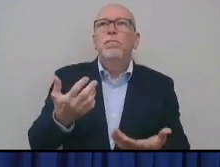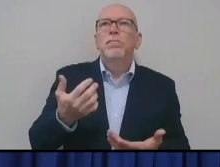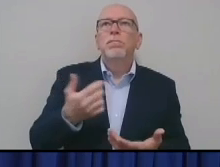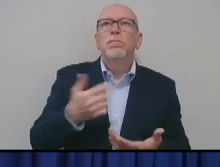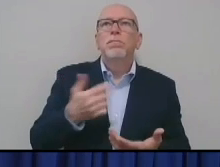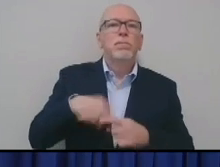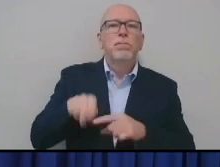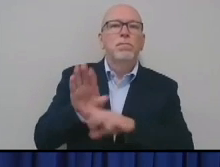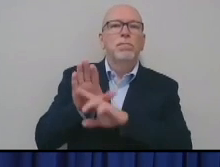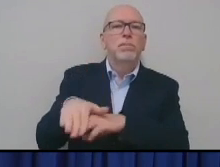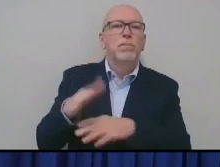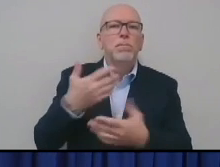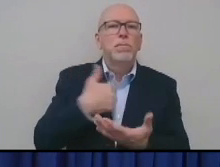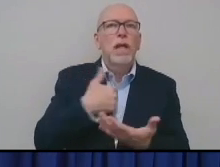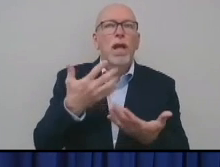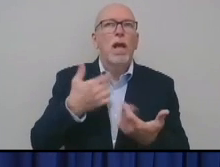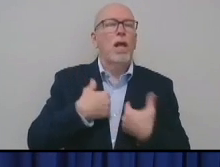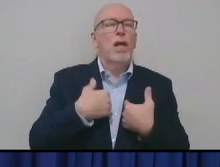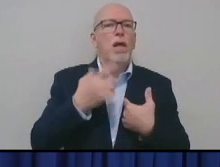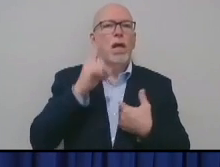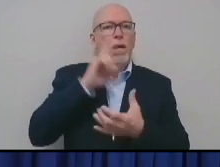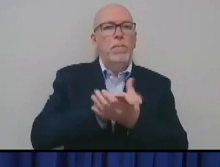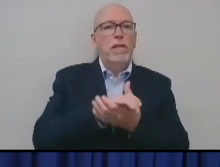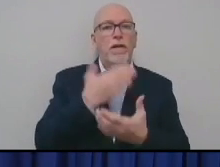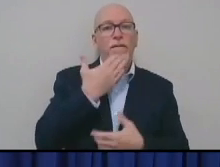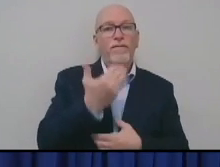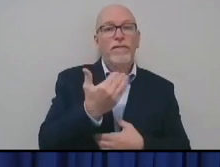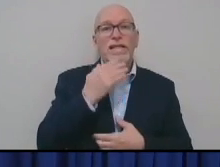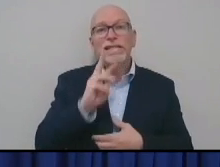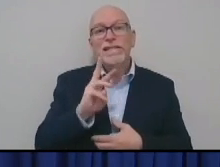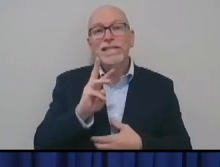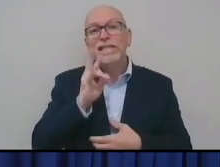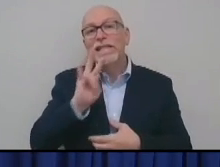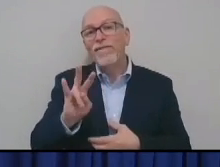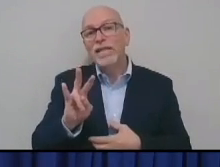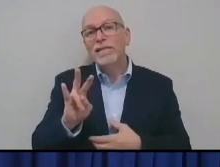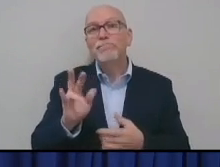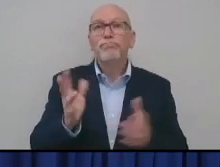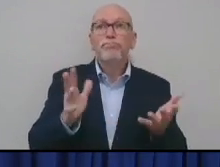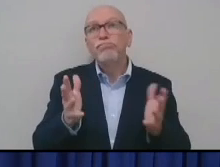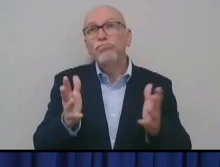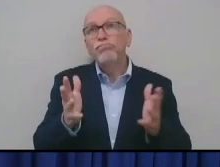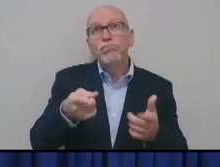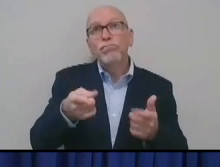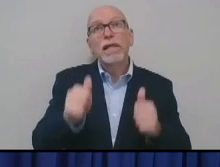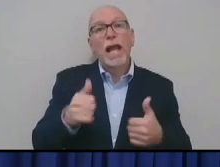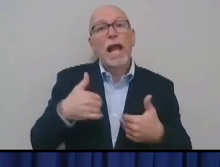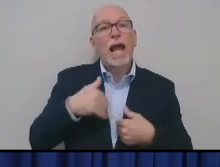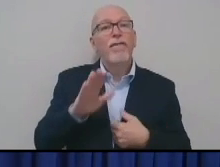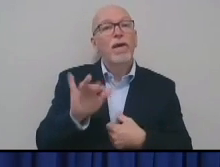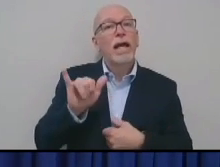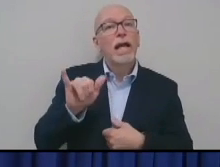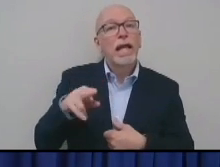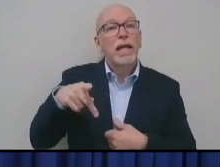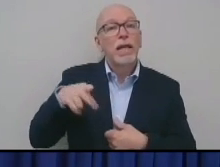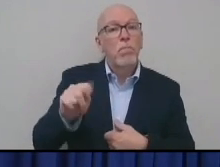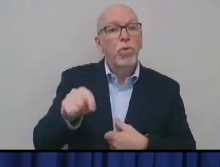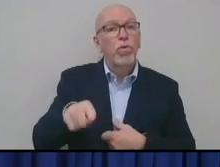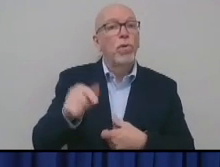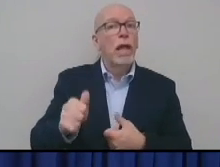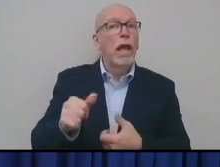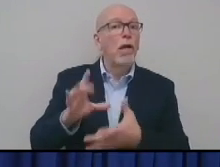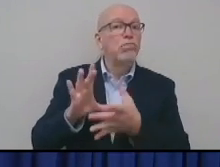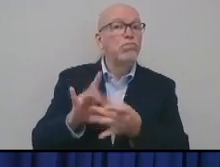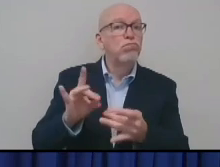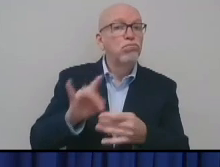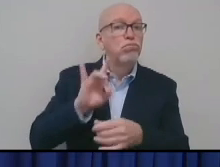I certainly believe that 15, 16, 17-year-olds should have input on getting a vaccine. I do believe, however, that